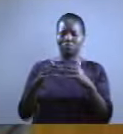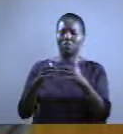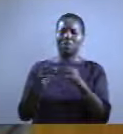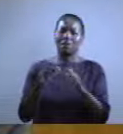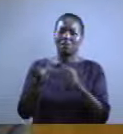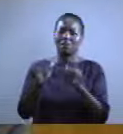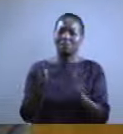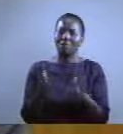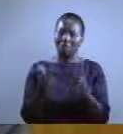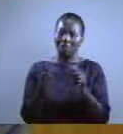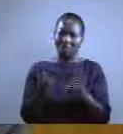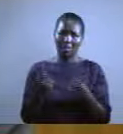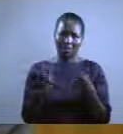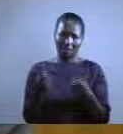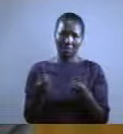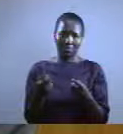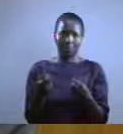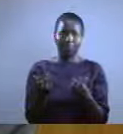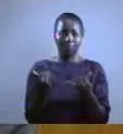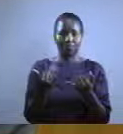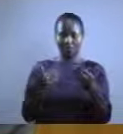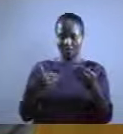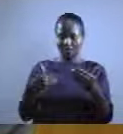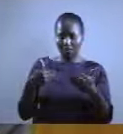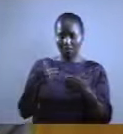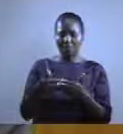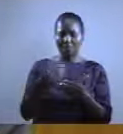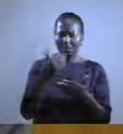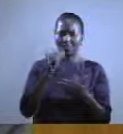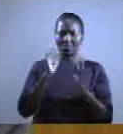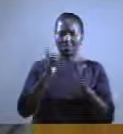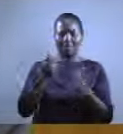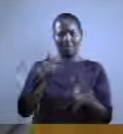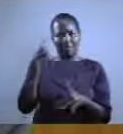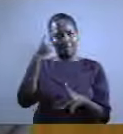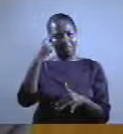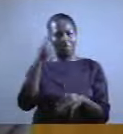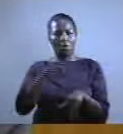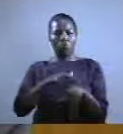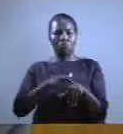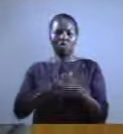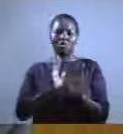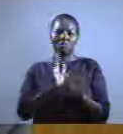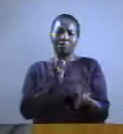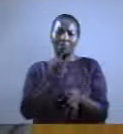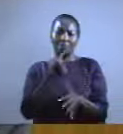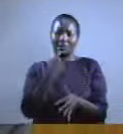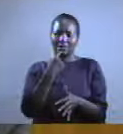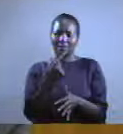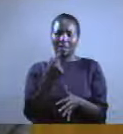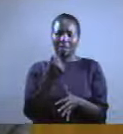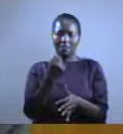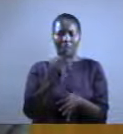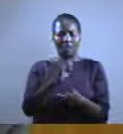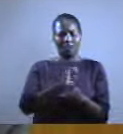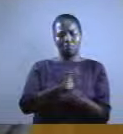is die rasse-ideologie, verknegtheid wat gestalte gee aan perverse beleide soos regstellende aksie wat kaderontplooiing moontlik maak en